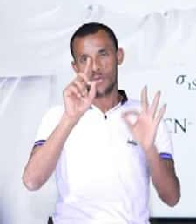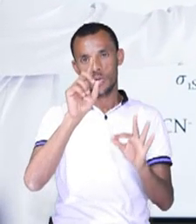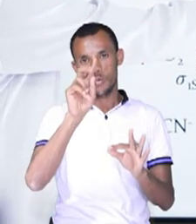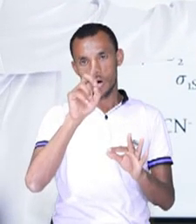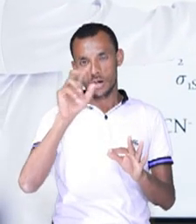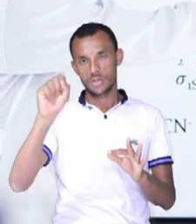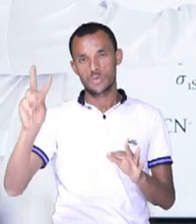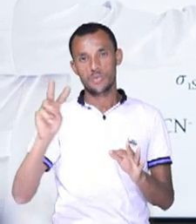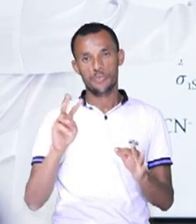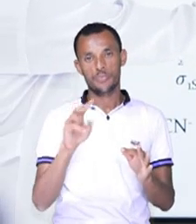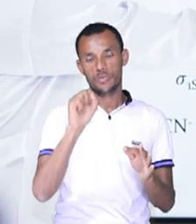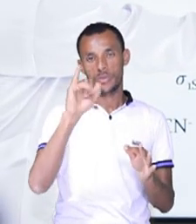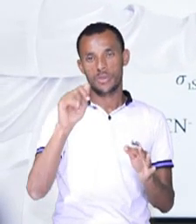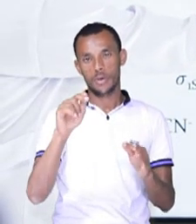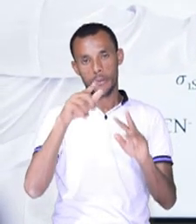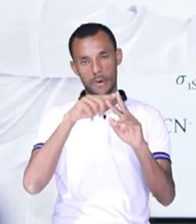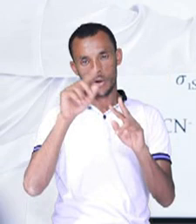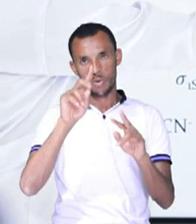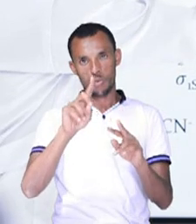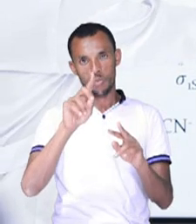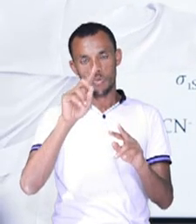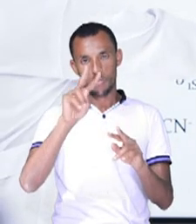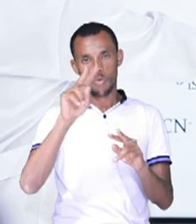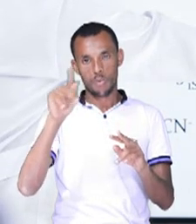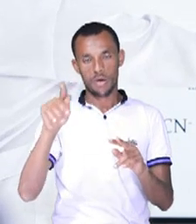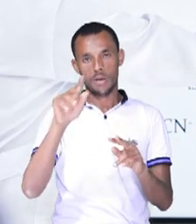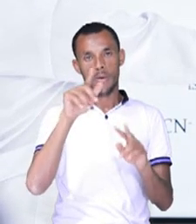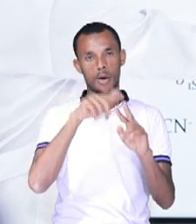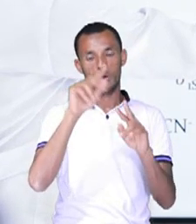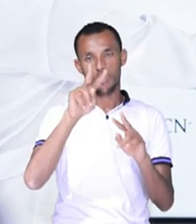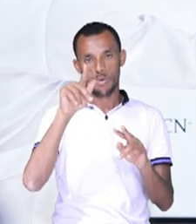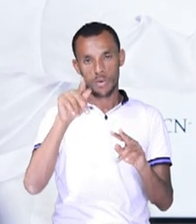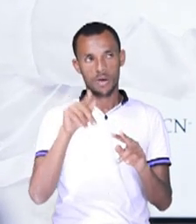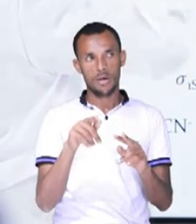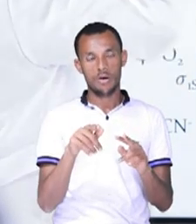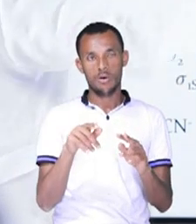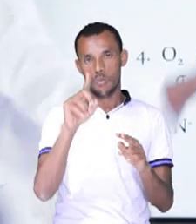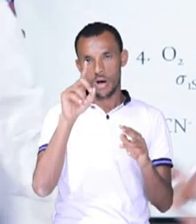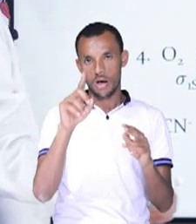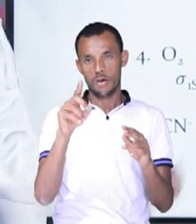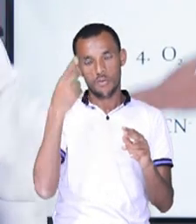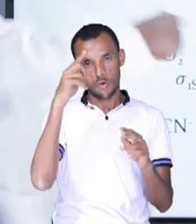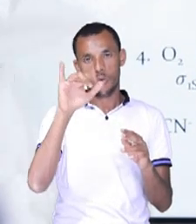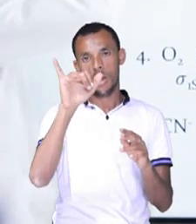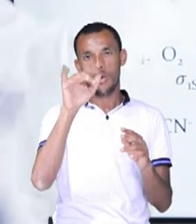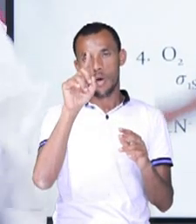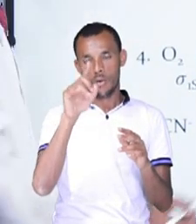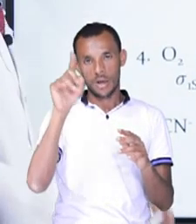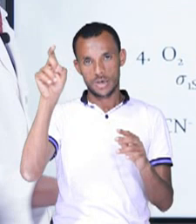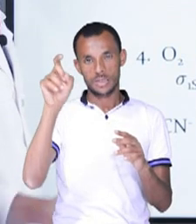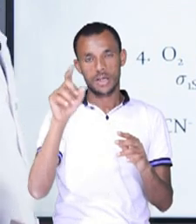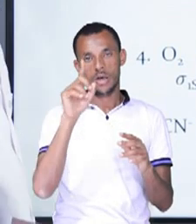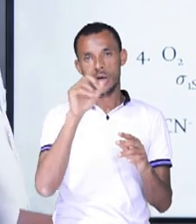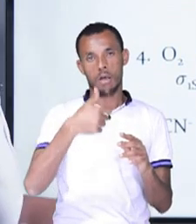sigma star 2s2, pi 2p, pi 2p. Why pi 2p? One is for x, the other one is for y, or the other one is for